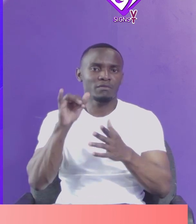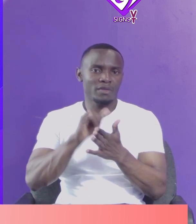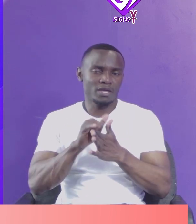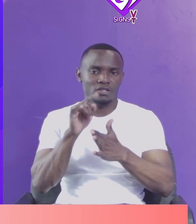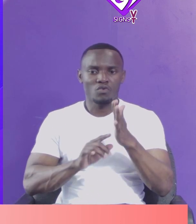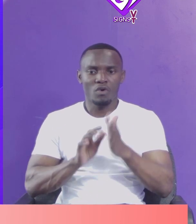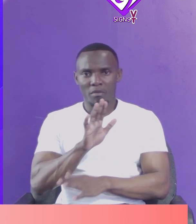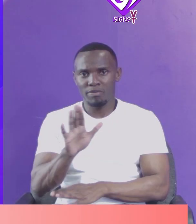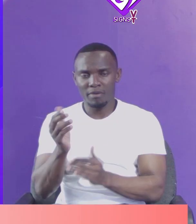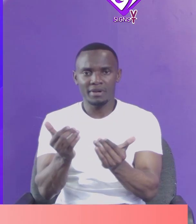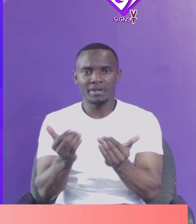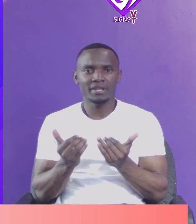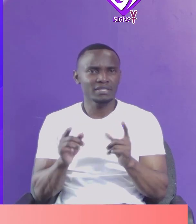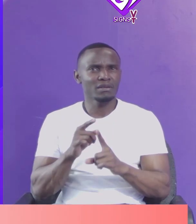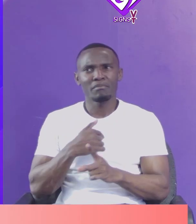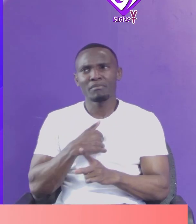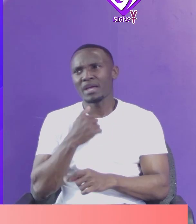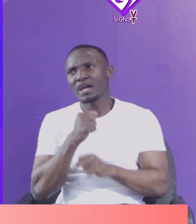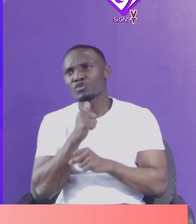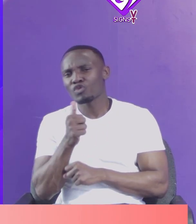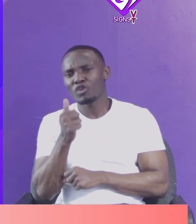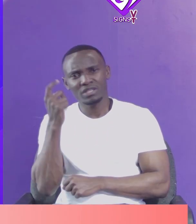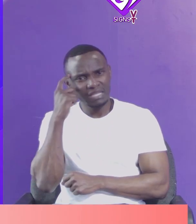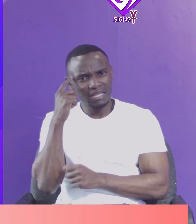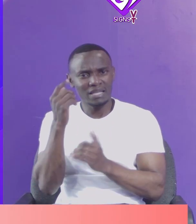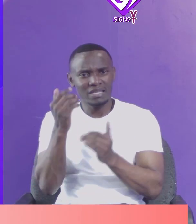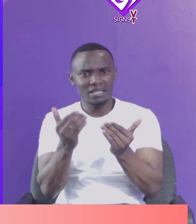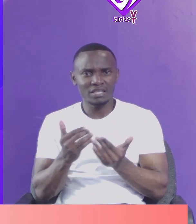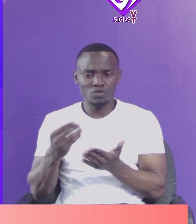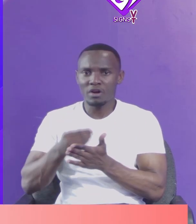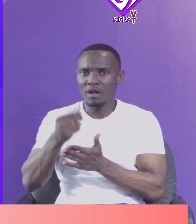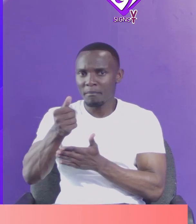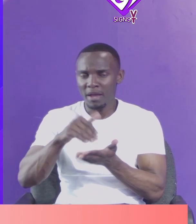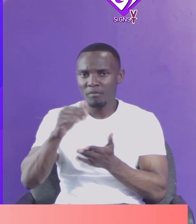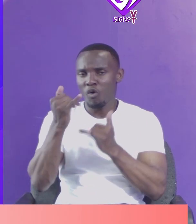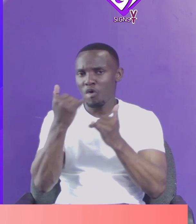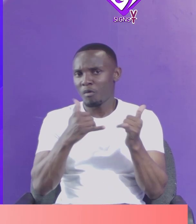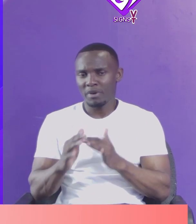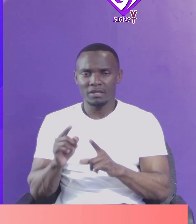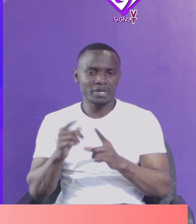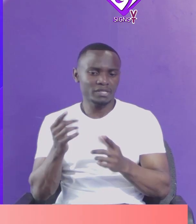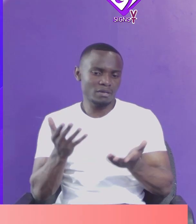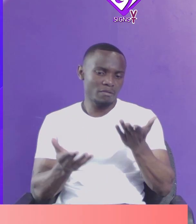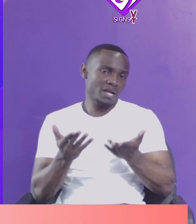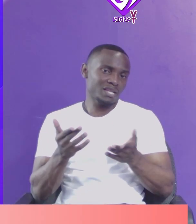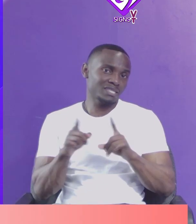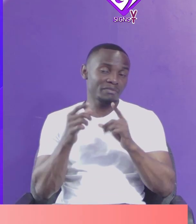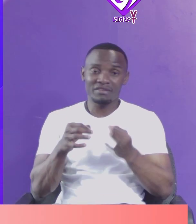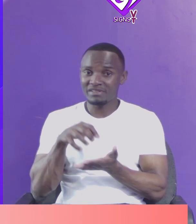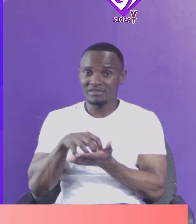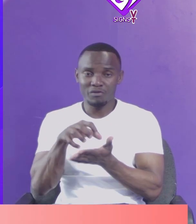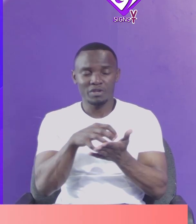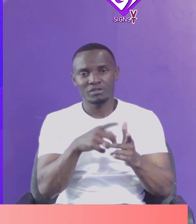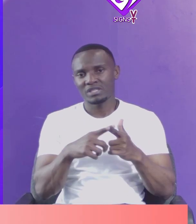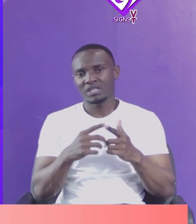need. I don't really think they need to buy more players, in my opinion. I just think they just need to find that balance on if it's a formation thing. Right. Yes.